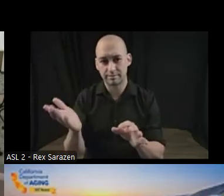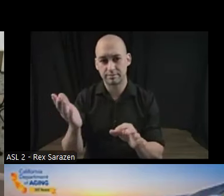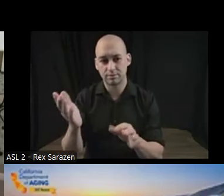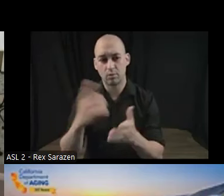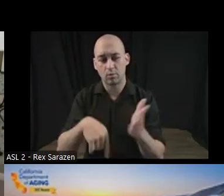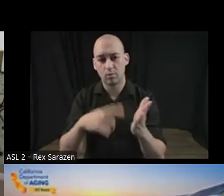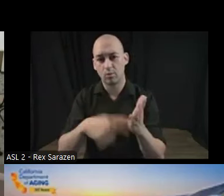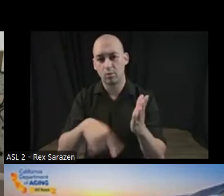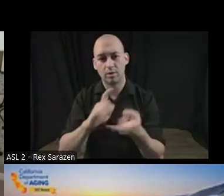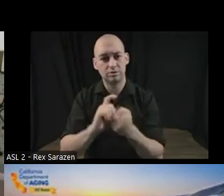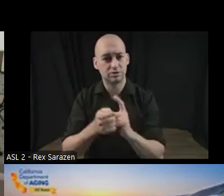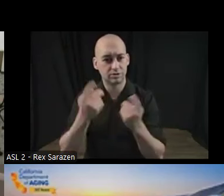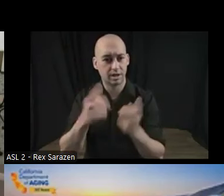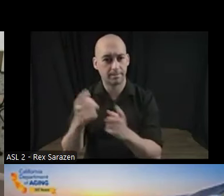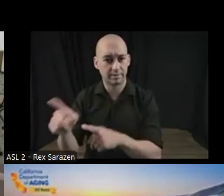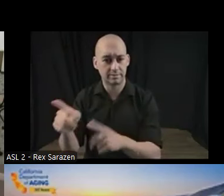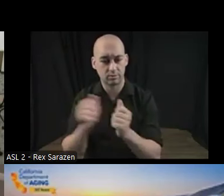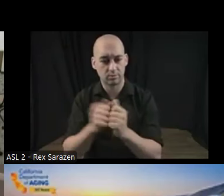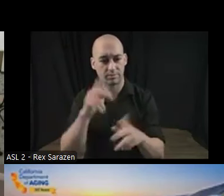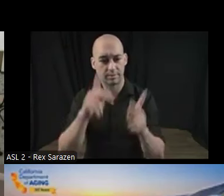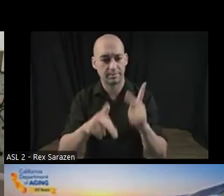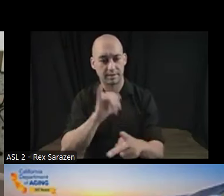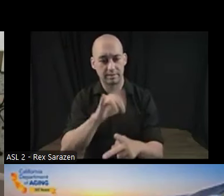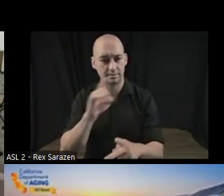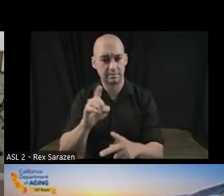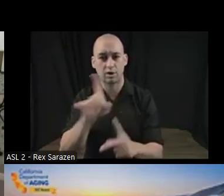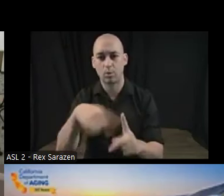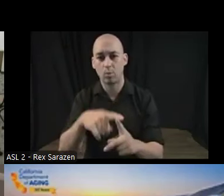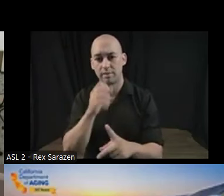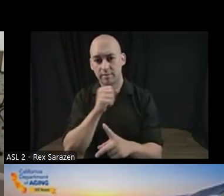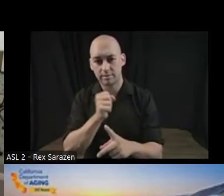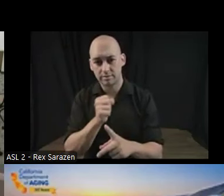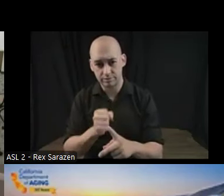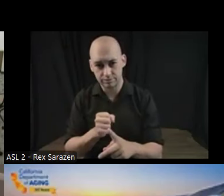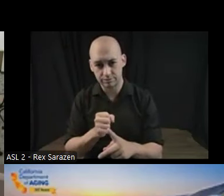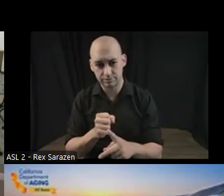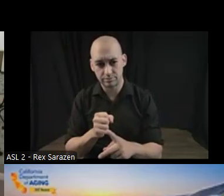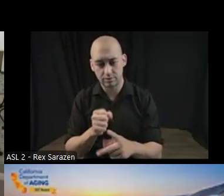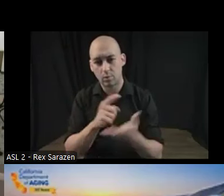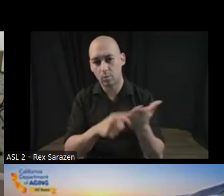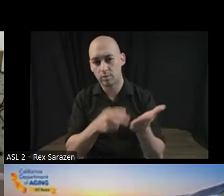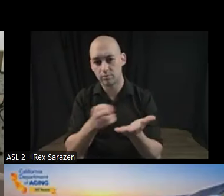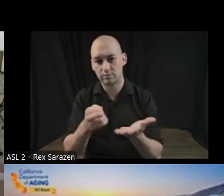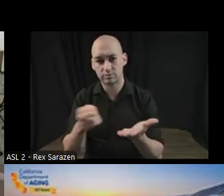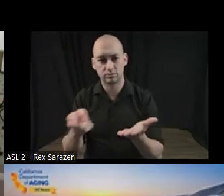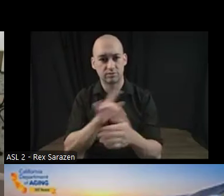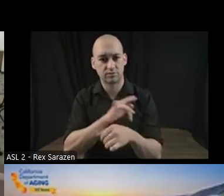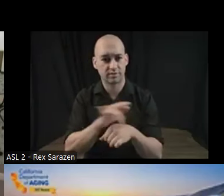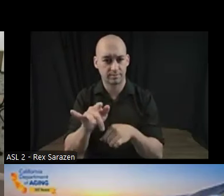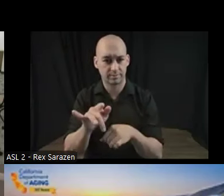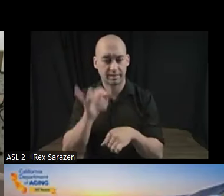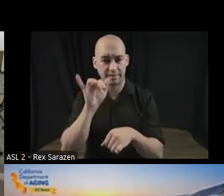what changes occur in people with IDD as they age and what resources are available. So that's certainly